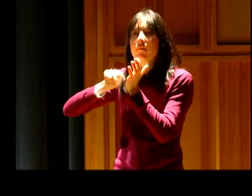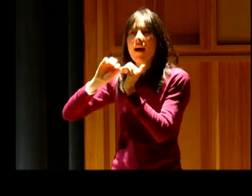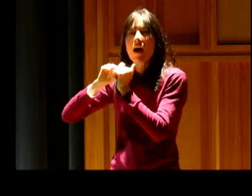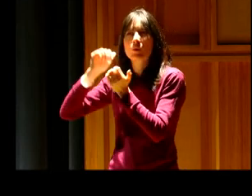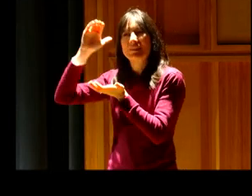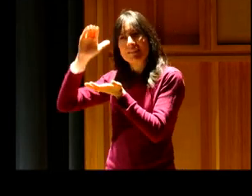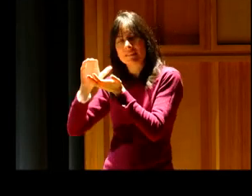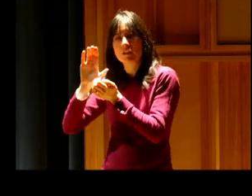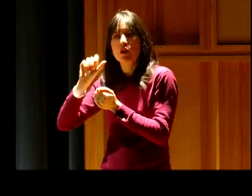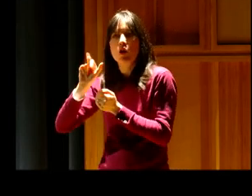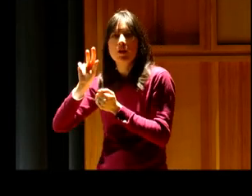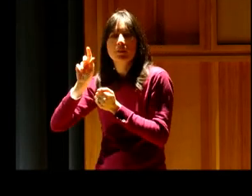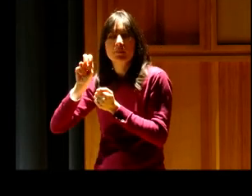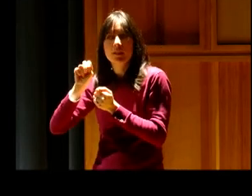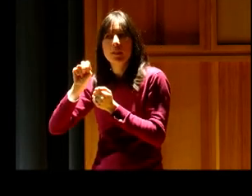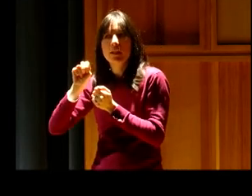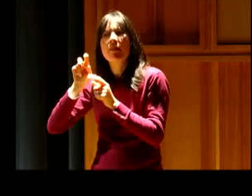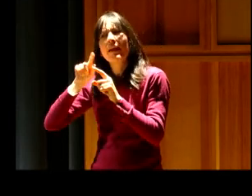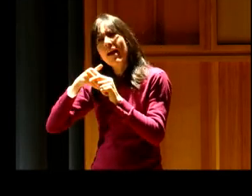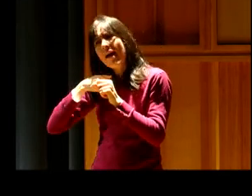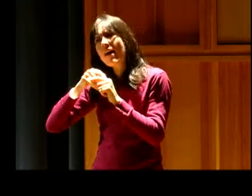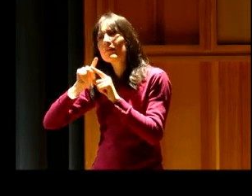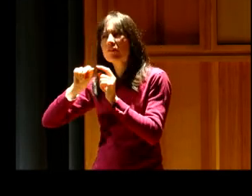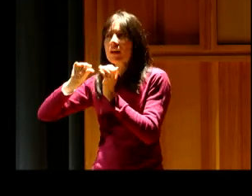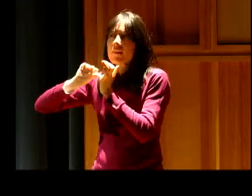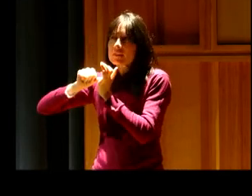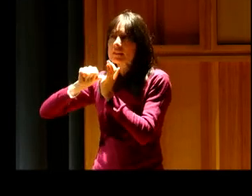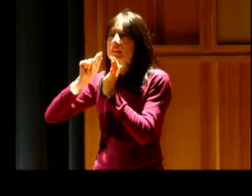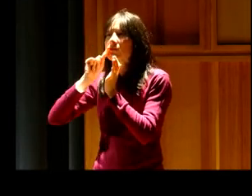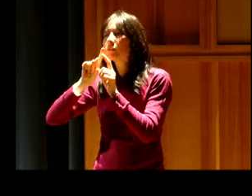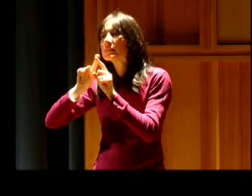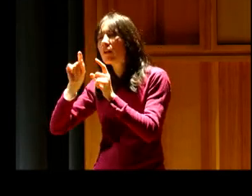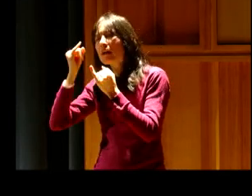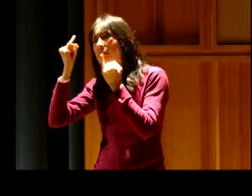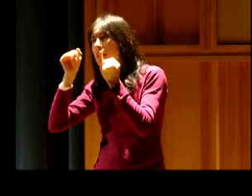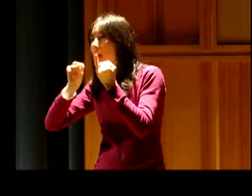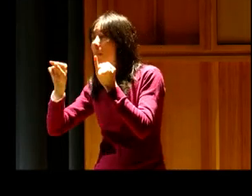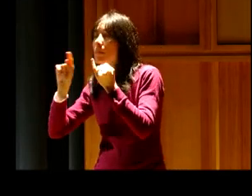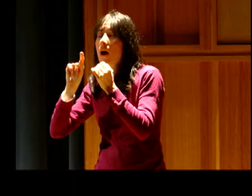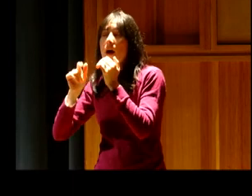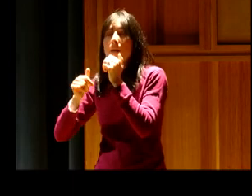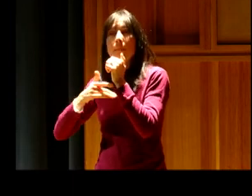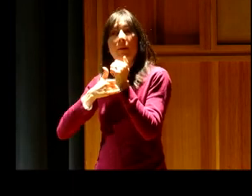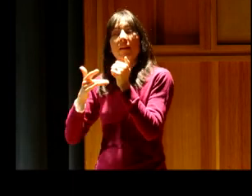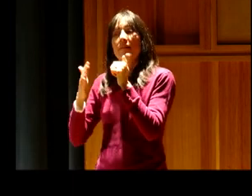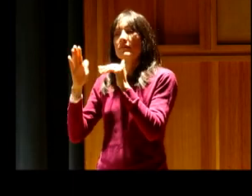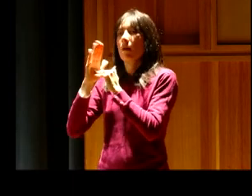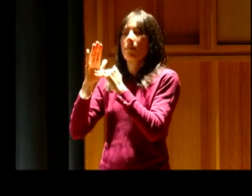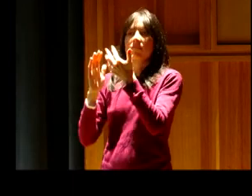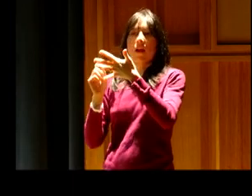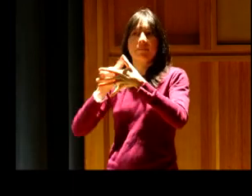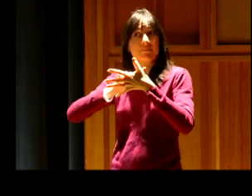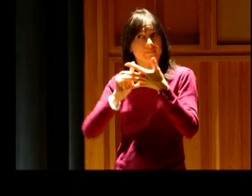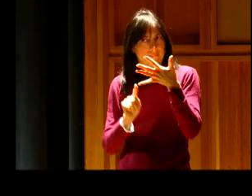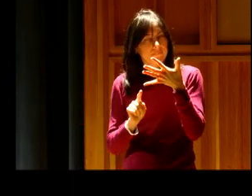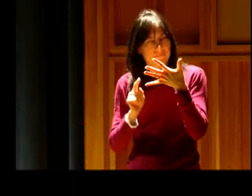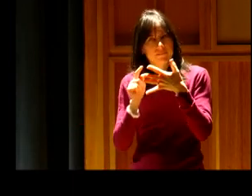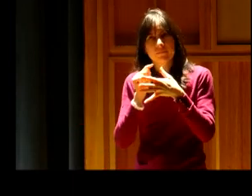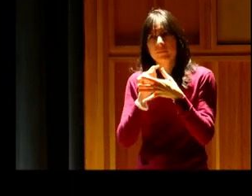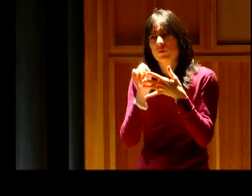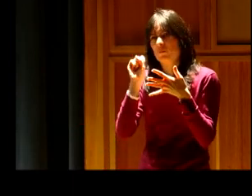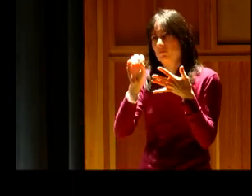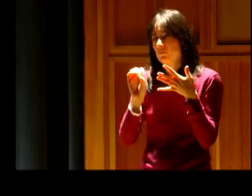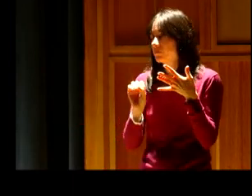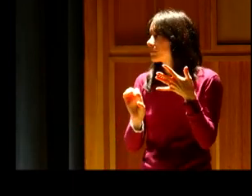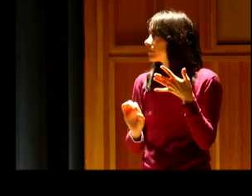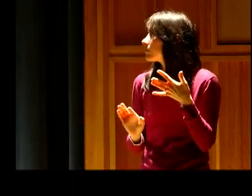different emphases on different things, but these are the big five pieces of this bridge. So I'm going to go through them. The